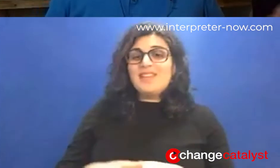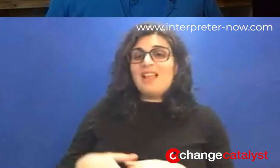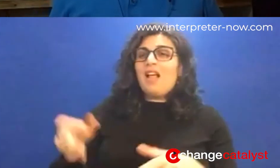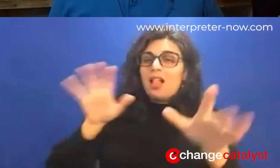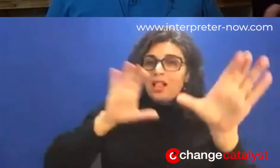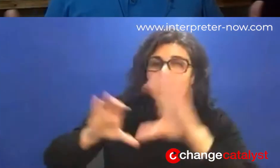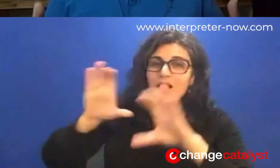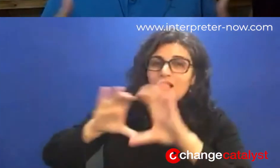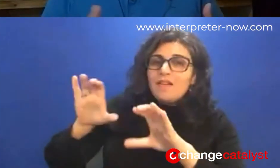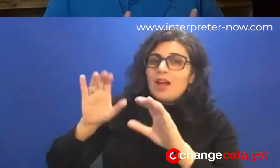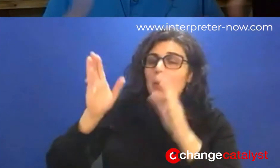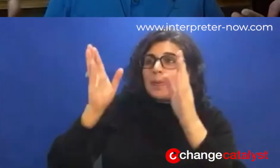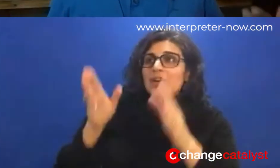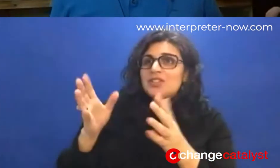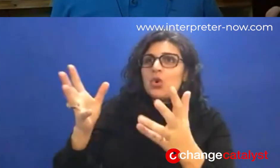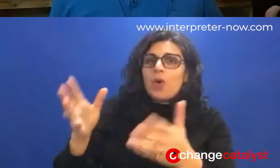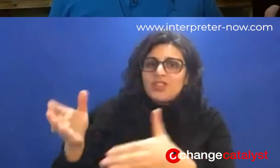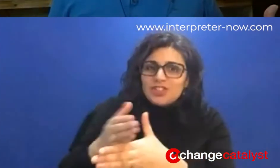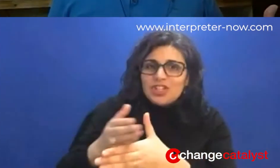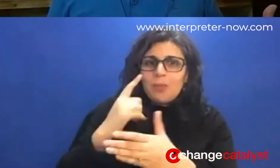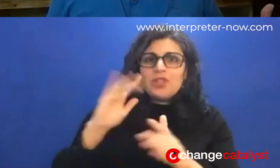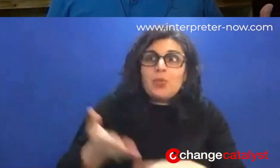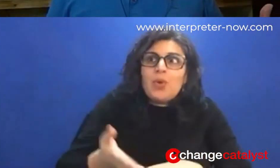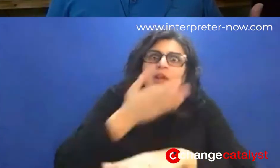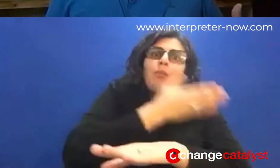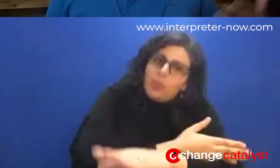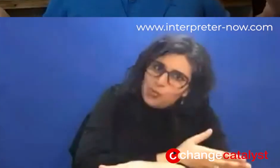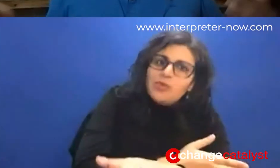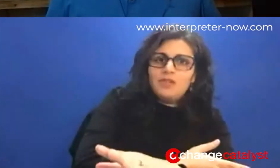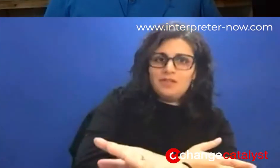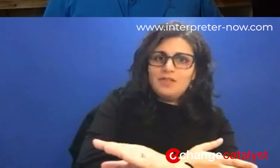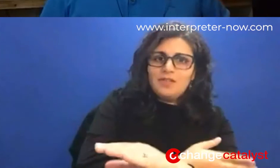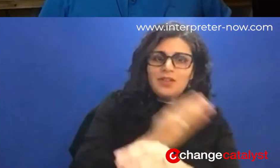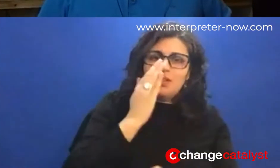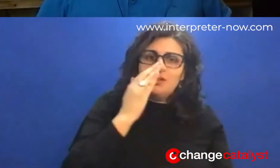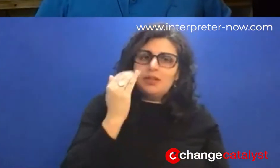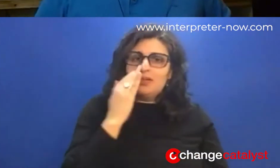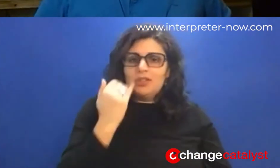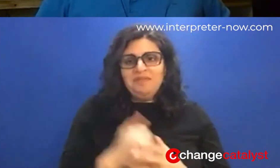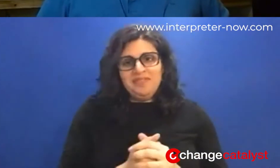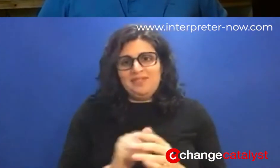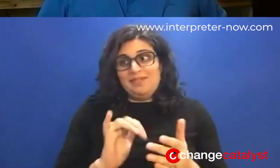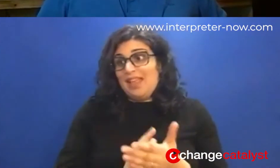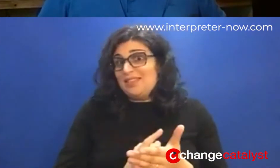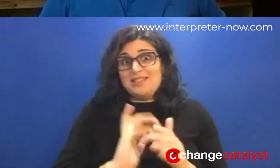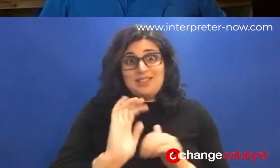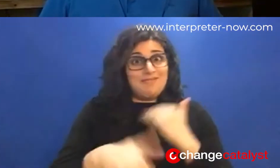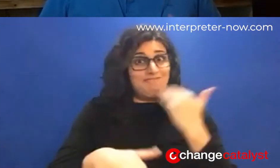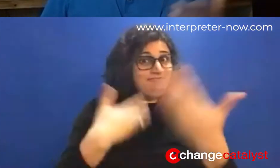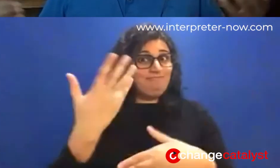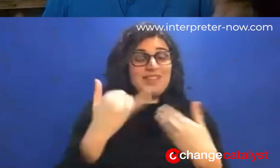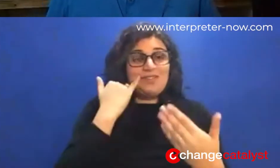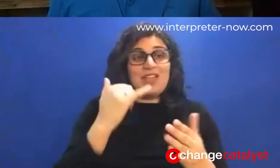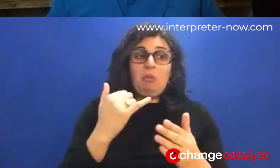to share because we want to make the boat stronger. Right. And that's just the way it goes. And if they want to go down the